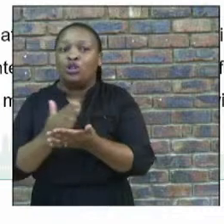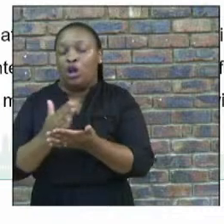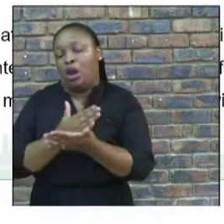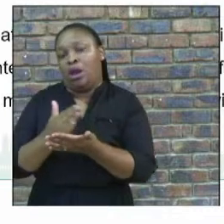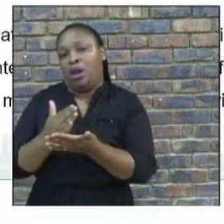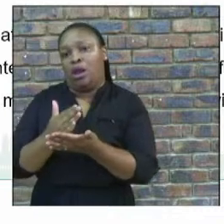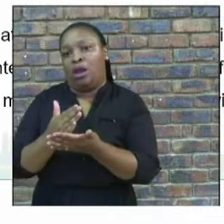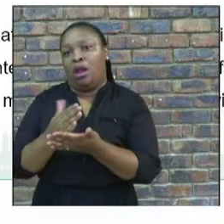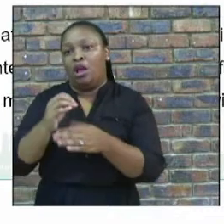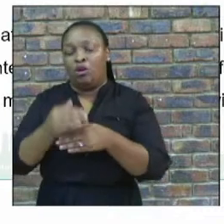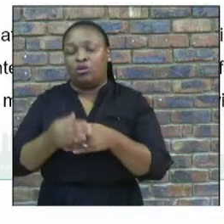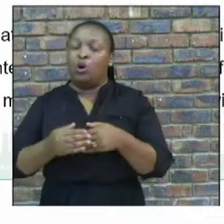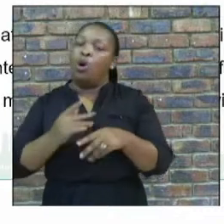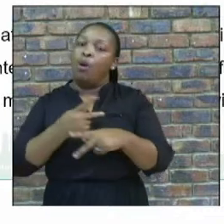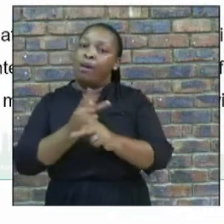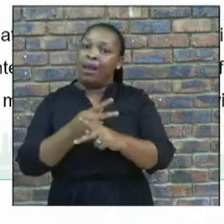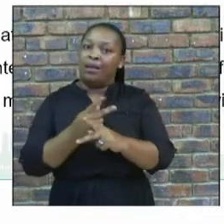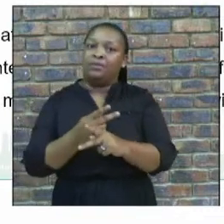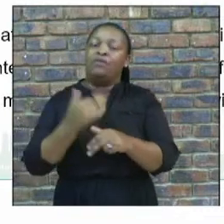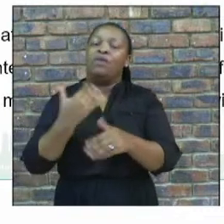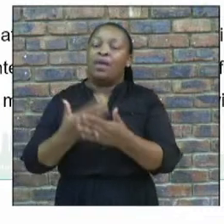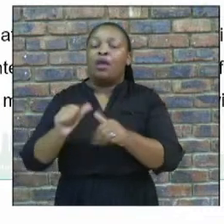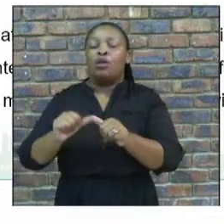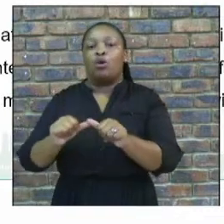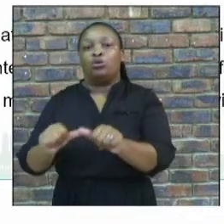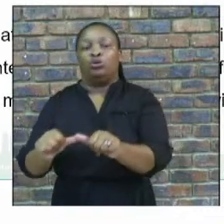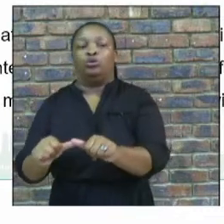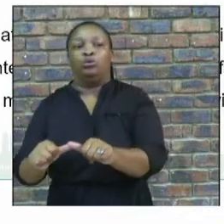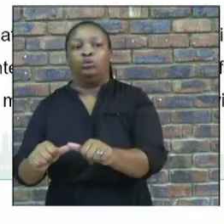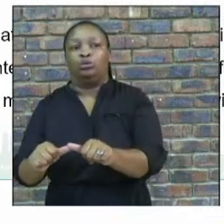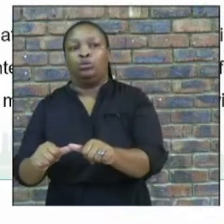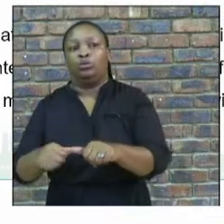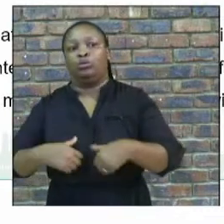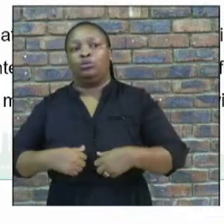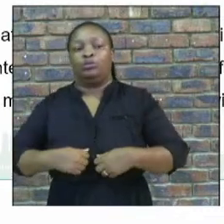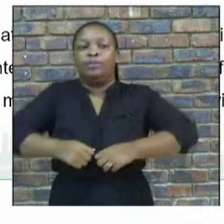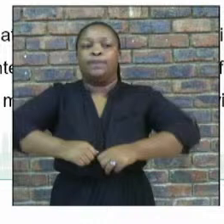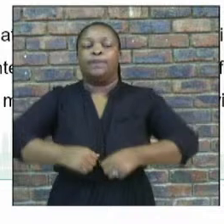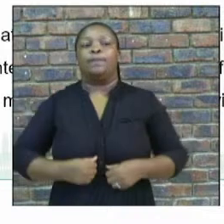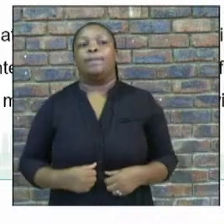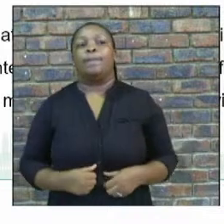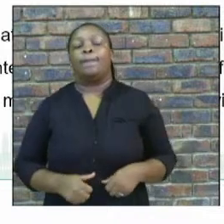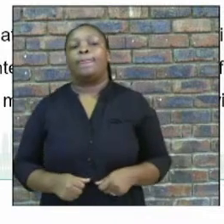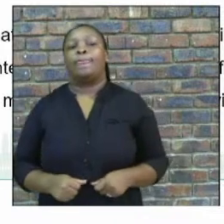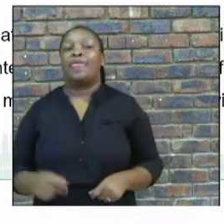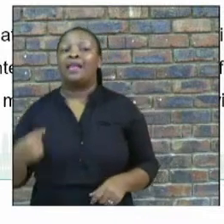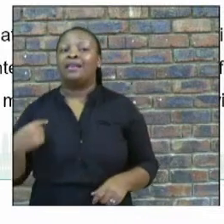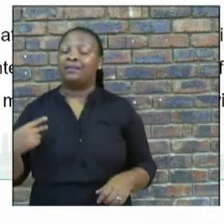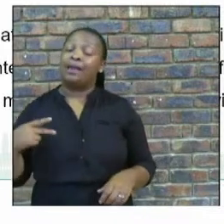production. Then clause 68, it provides that PASA